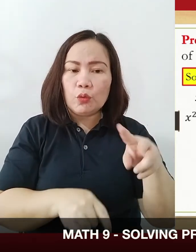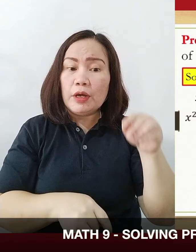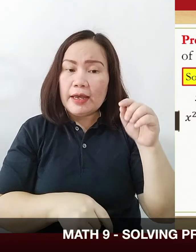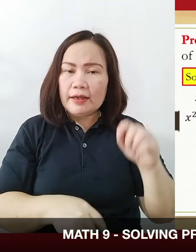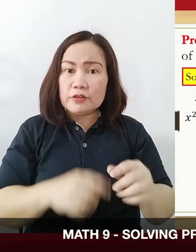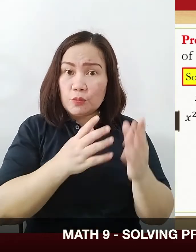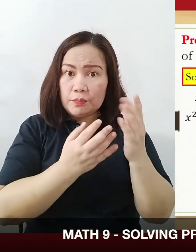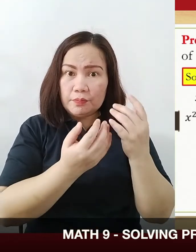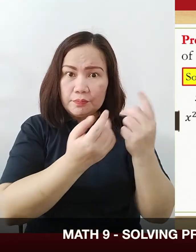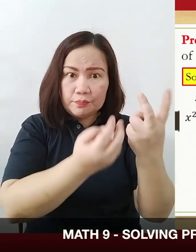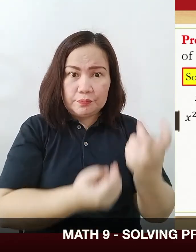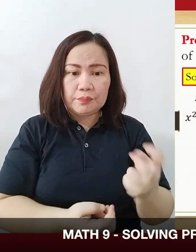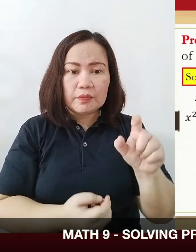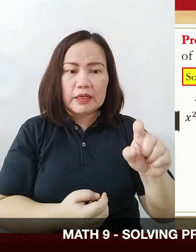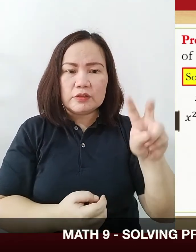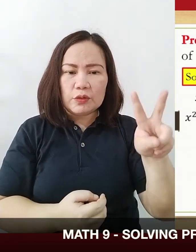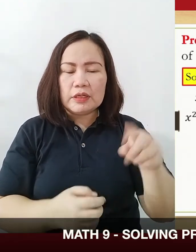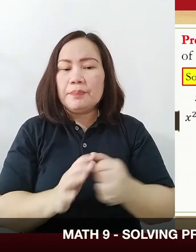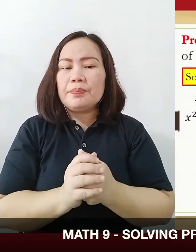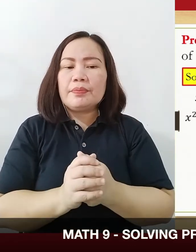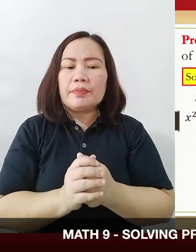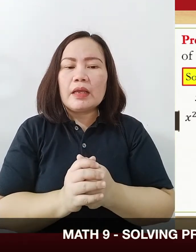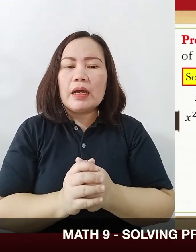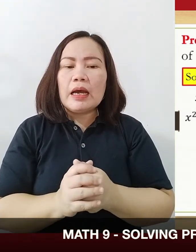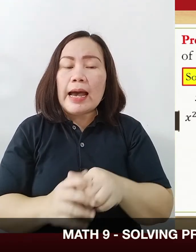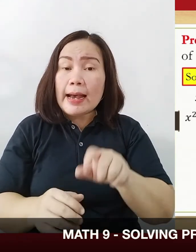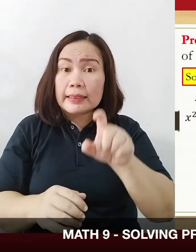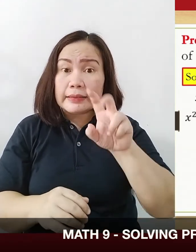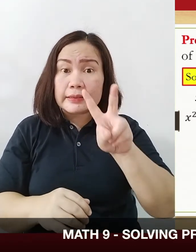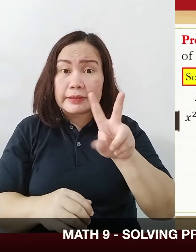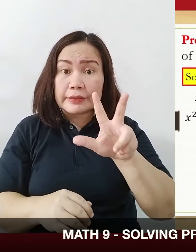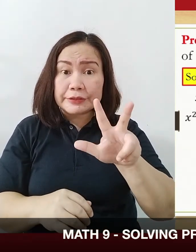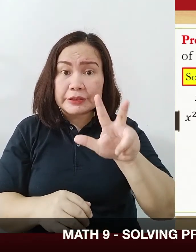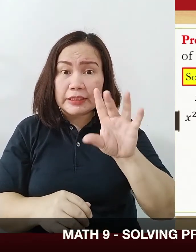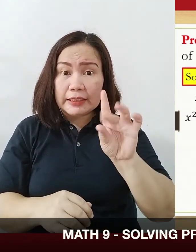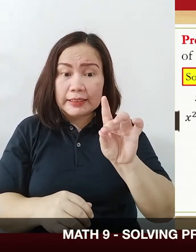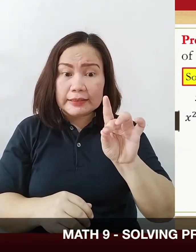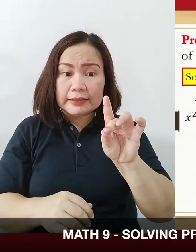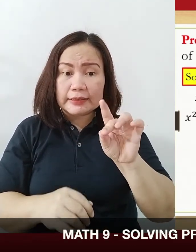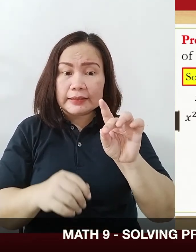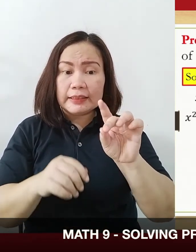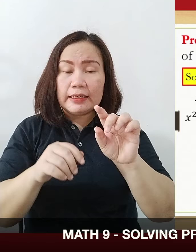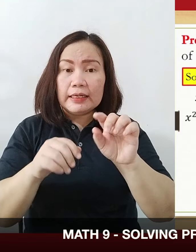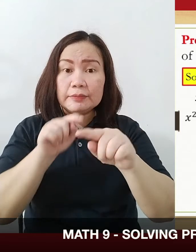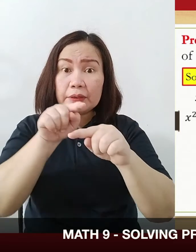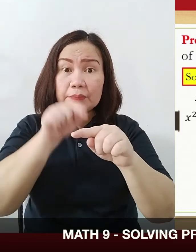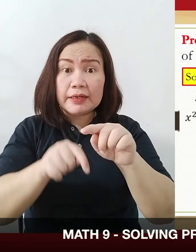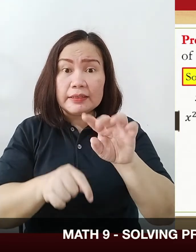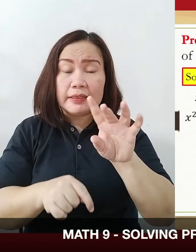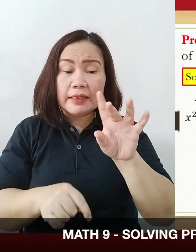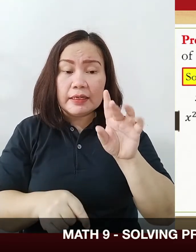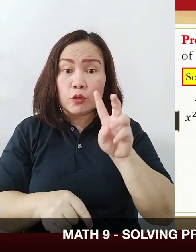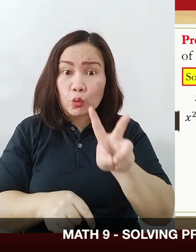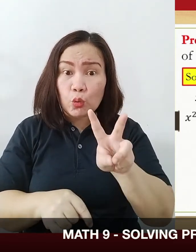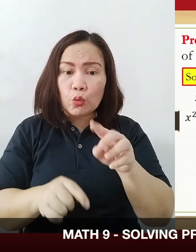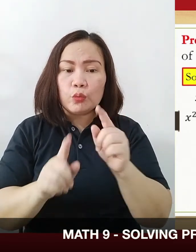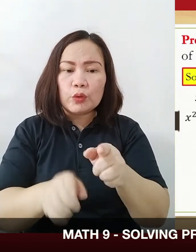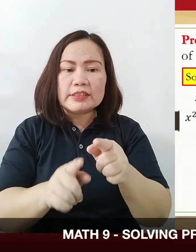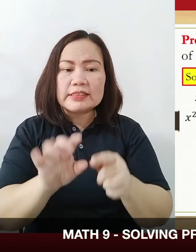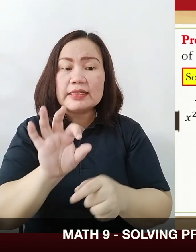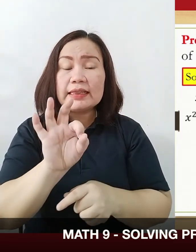dinivide natin siya by 2. Alright? So, ngayon, pwede na nating isolve this quadratic equation